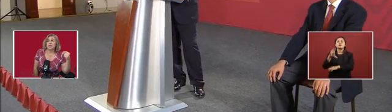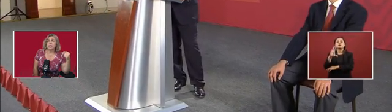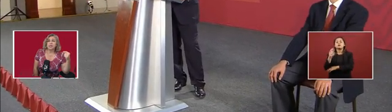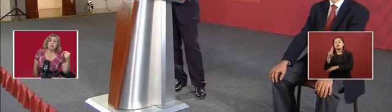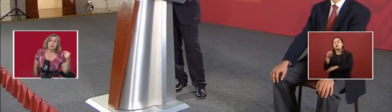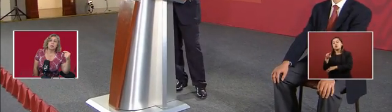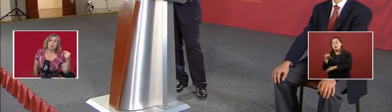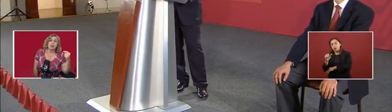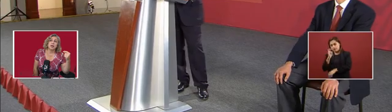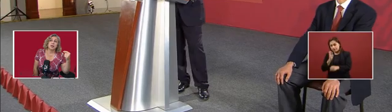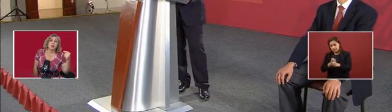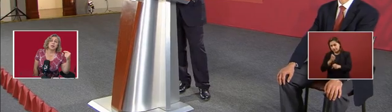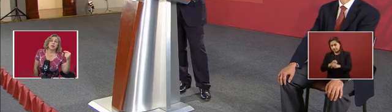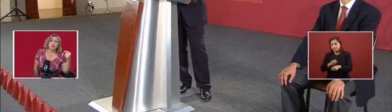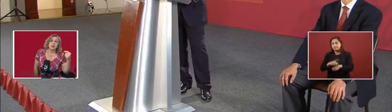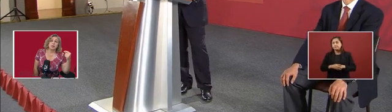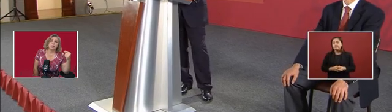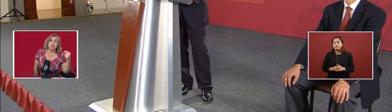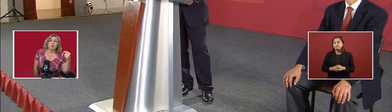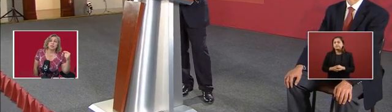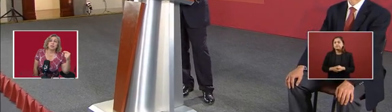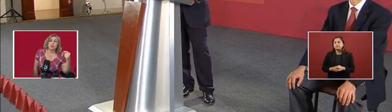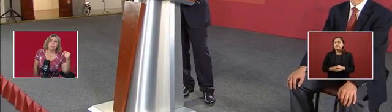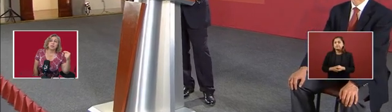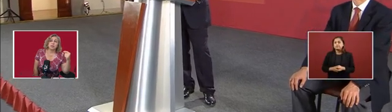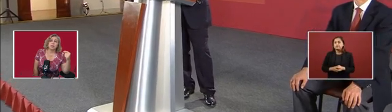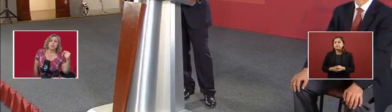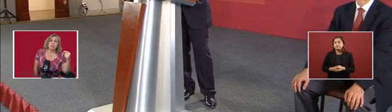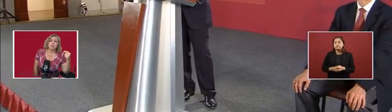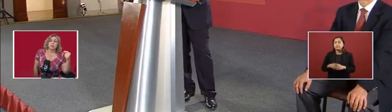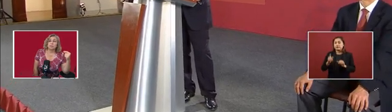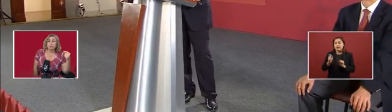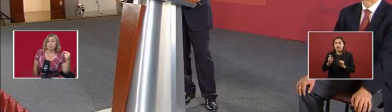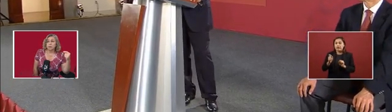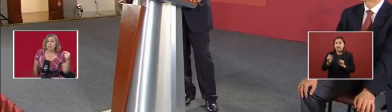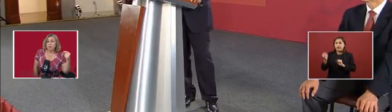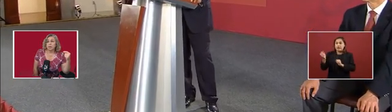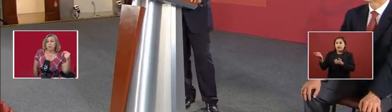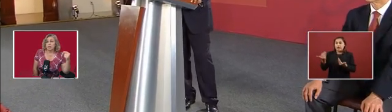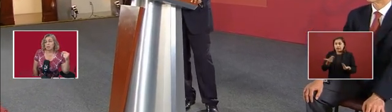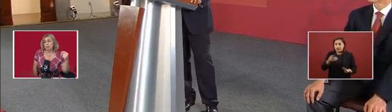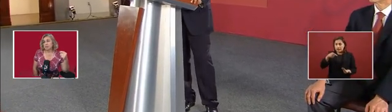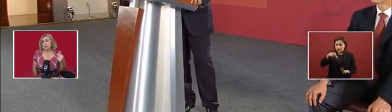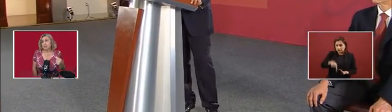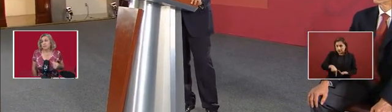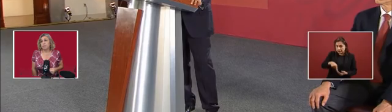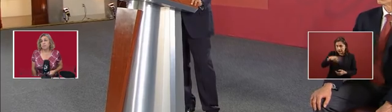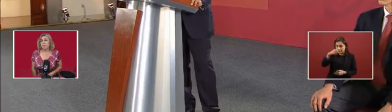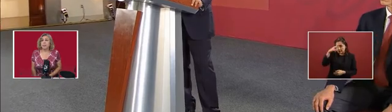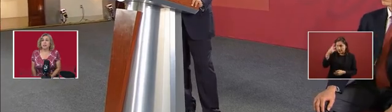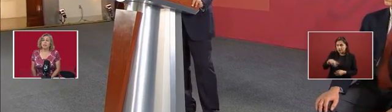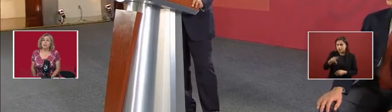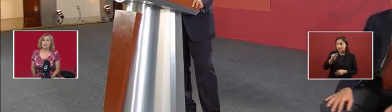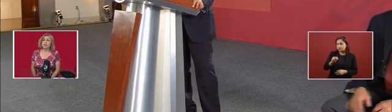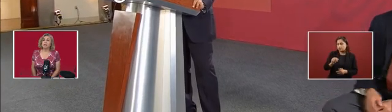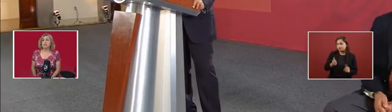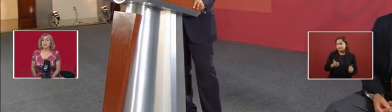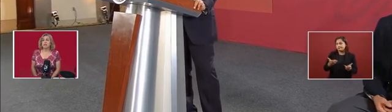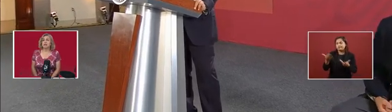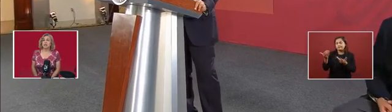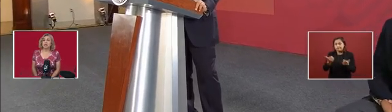Estrella Journal. that it don't matter who says it. Para ser Juan Estrella Journal. Even if Wall Street Journal said it,